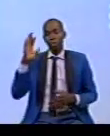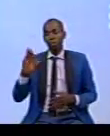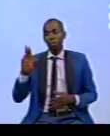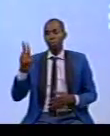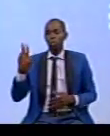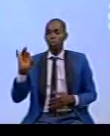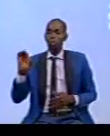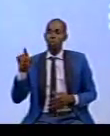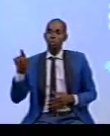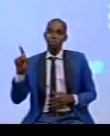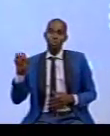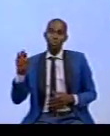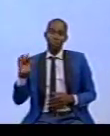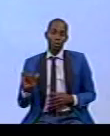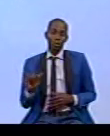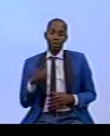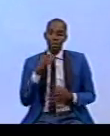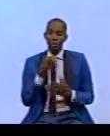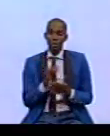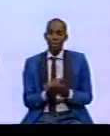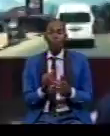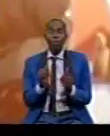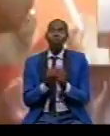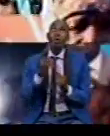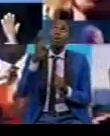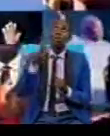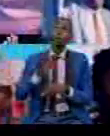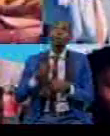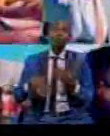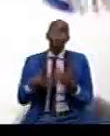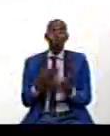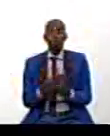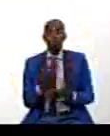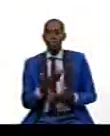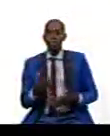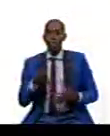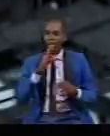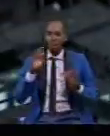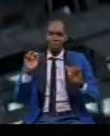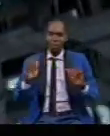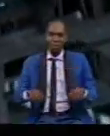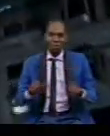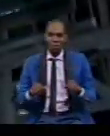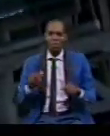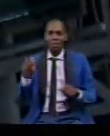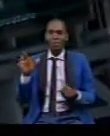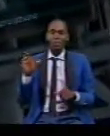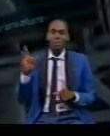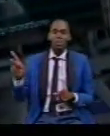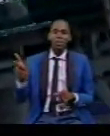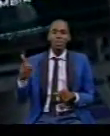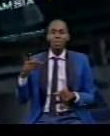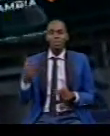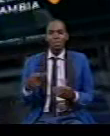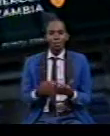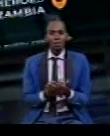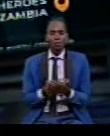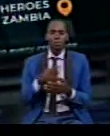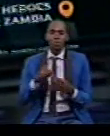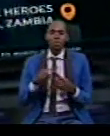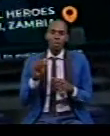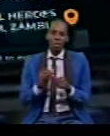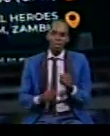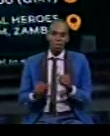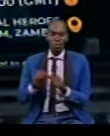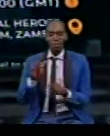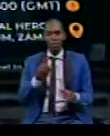the solution has come. Tonight the healing has come. Power will come